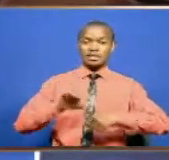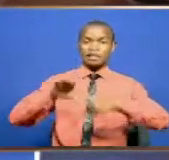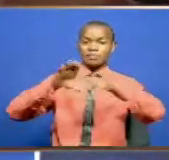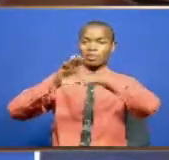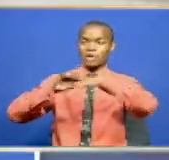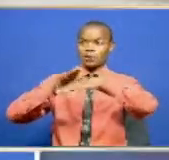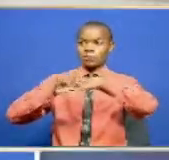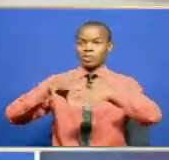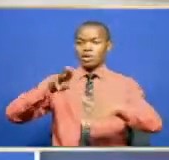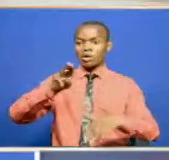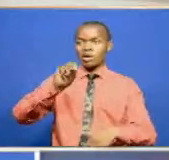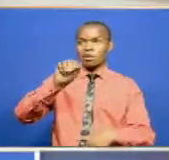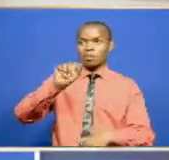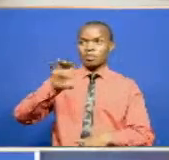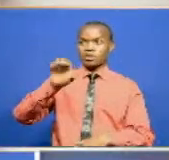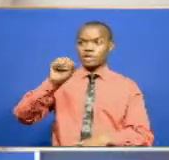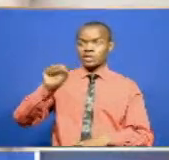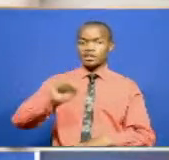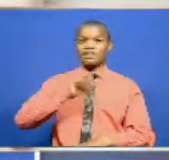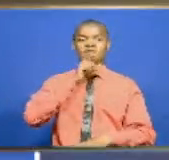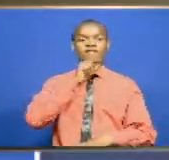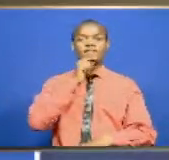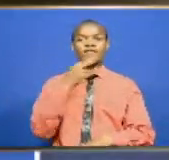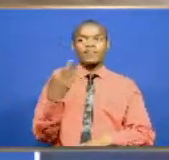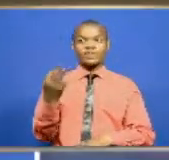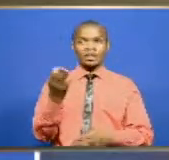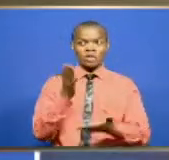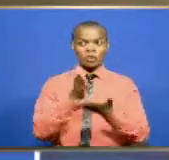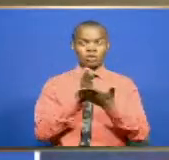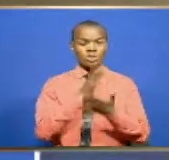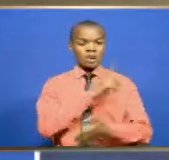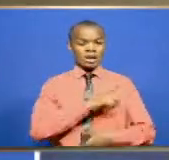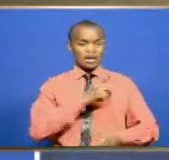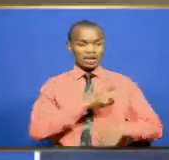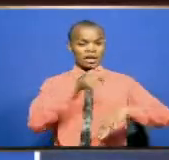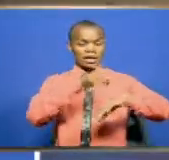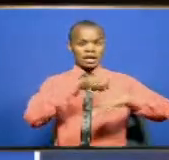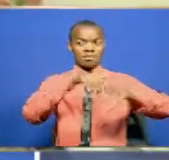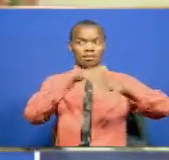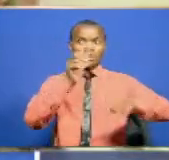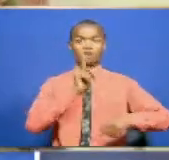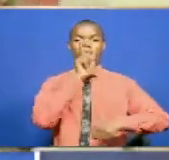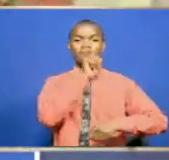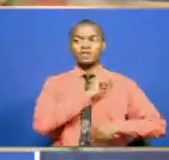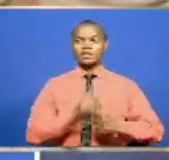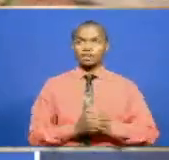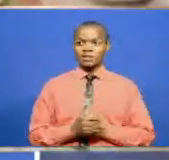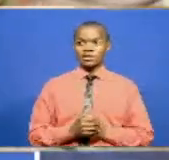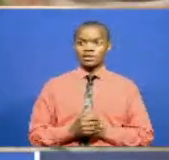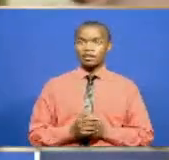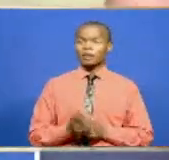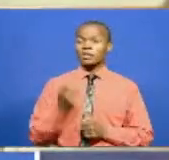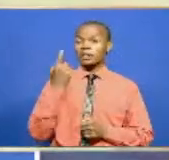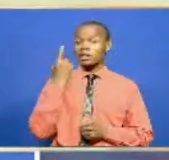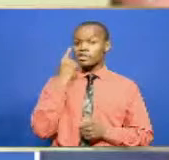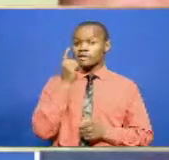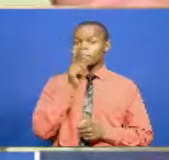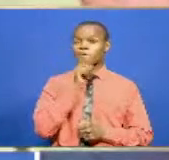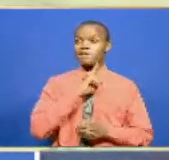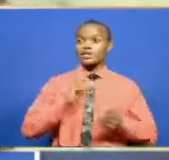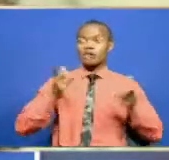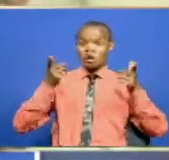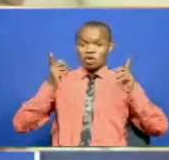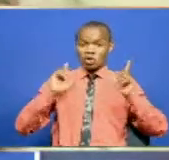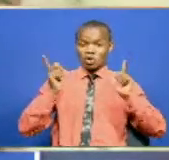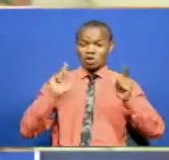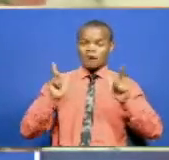Moses Nyaga, a father of three, is counting himself lucky for coming out of the wreckage unhurt. Nikaona lori imetoka pande ya juu ikiwa hata